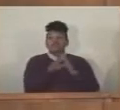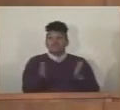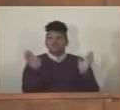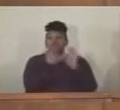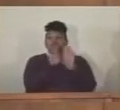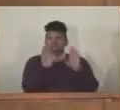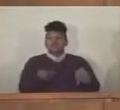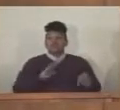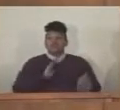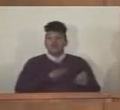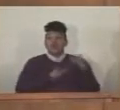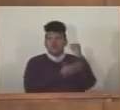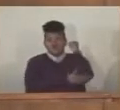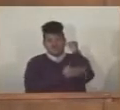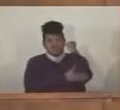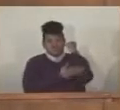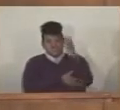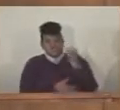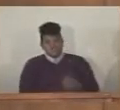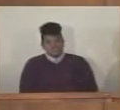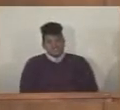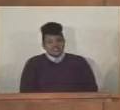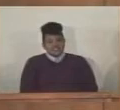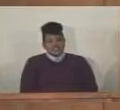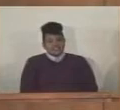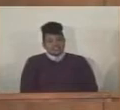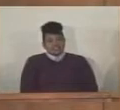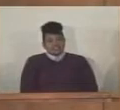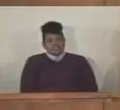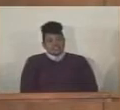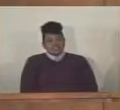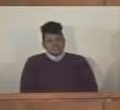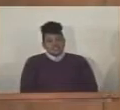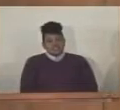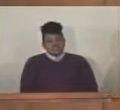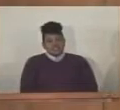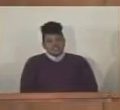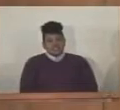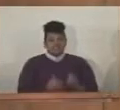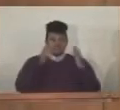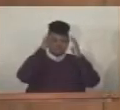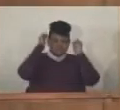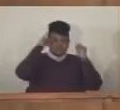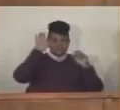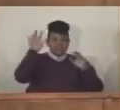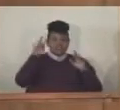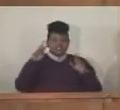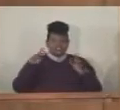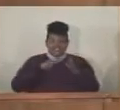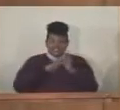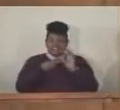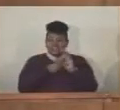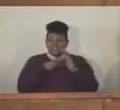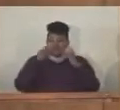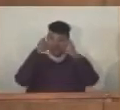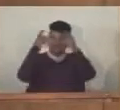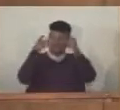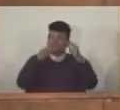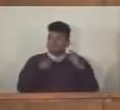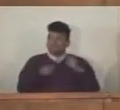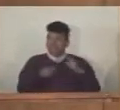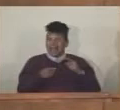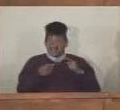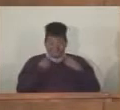security forces. For the most part, our citizens have been able to go about their usual business, even as we